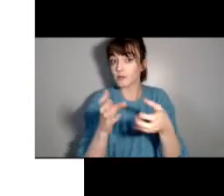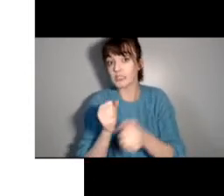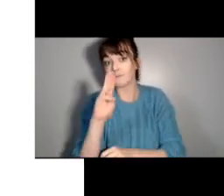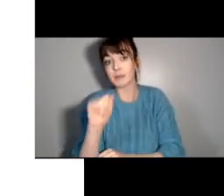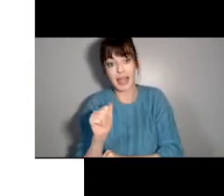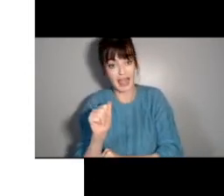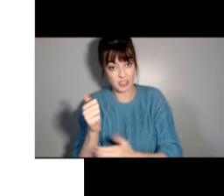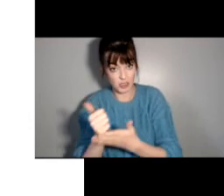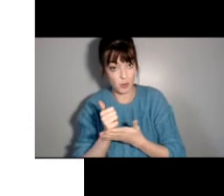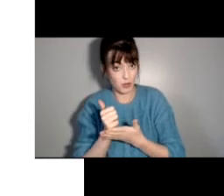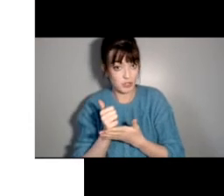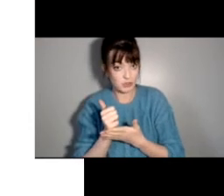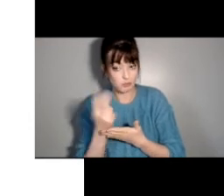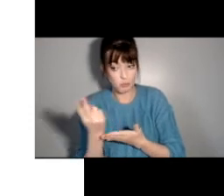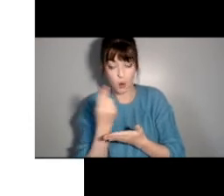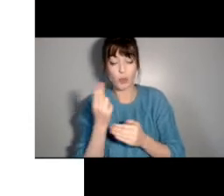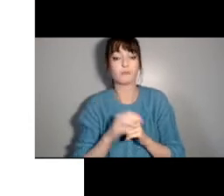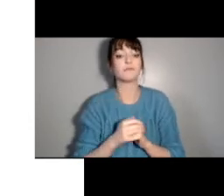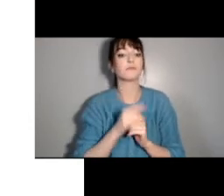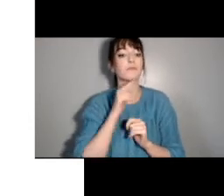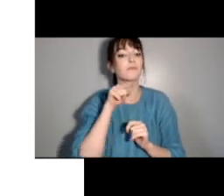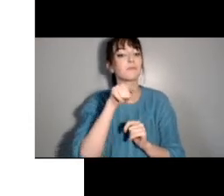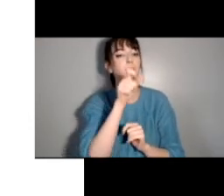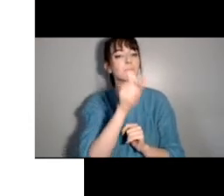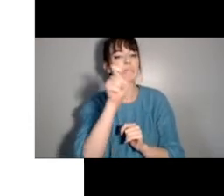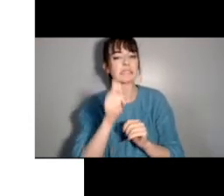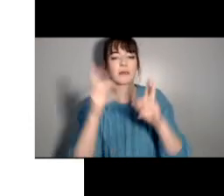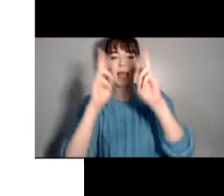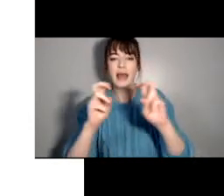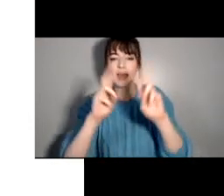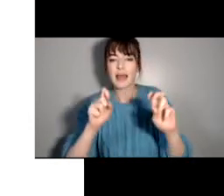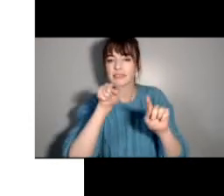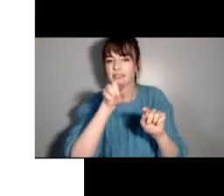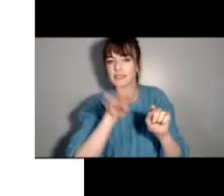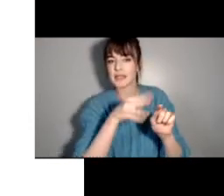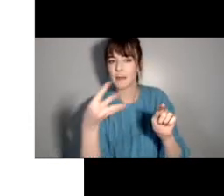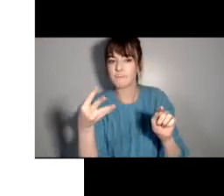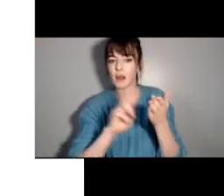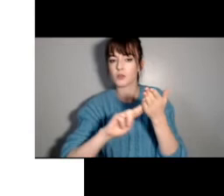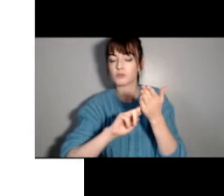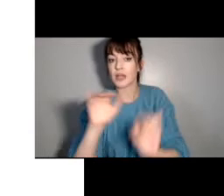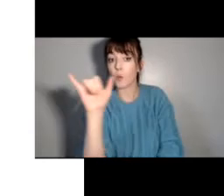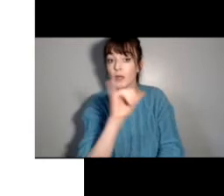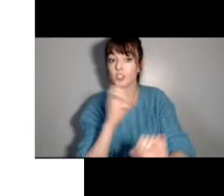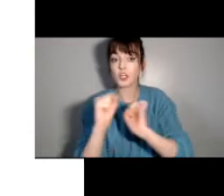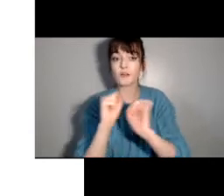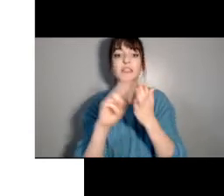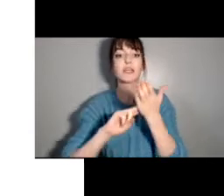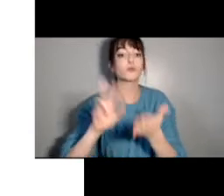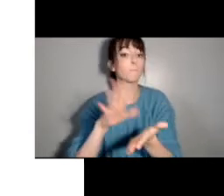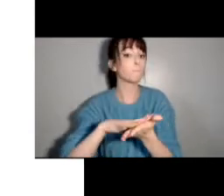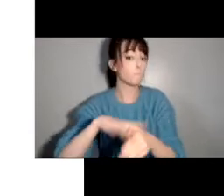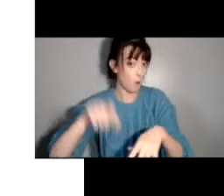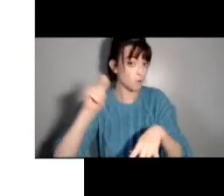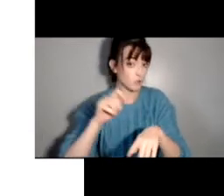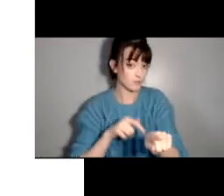support. But these our participants are analysed in this table by virtue of their primary service type. So more